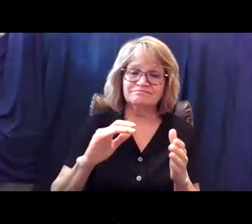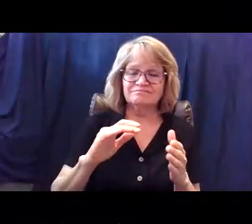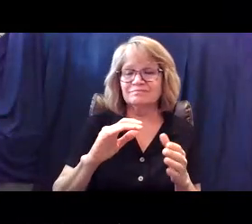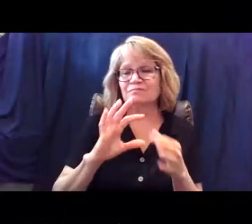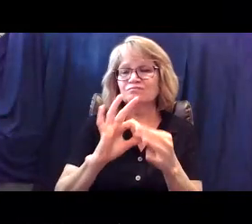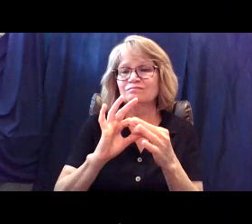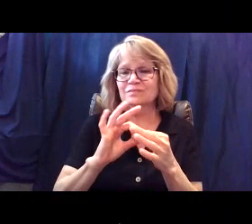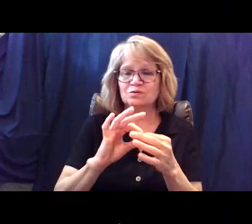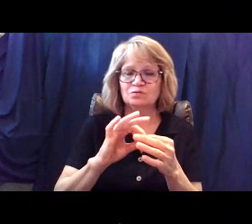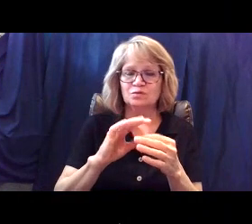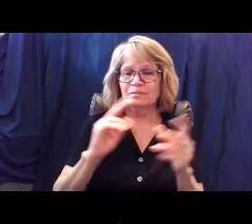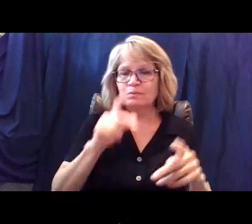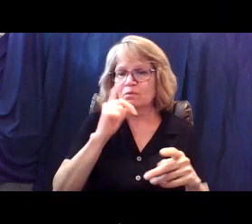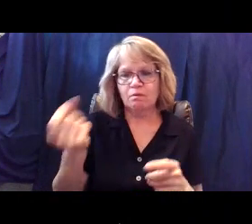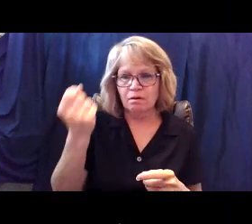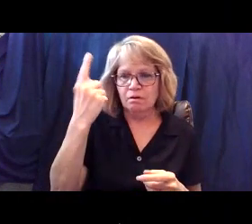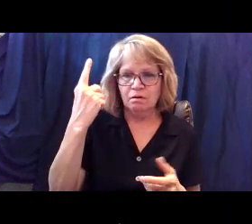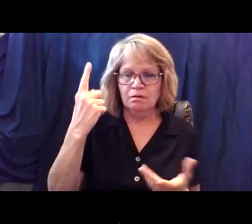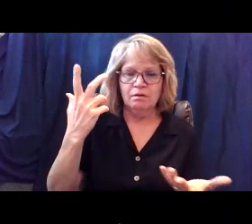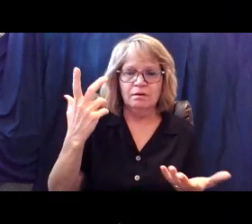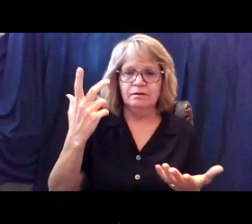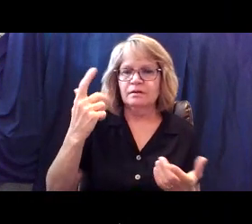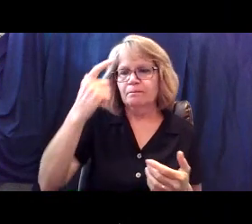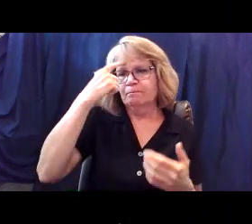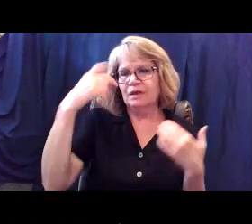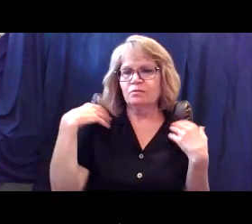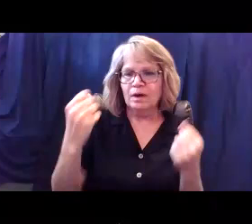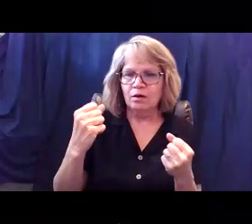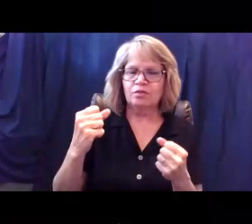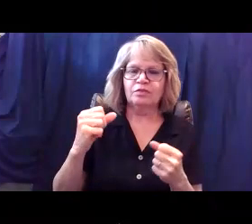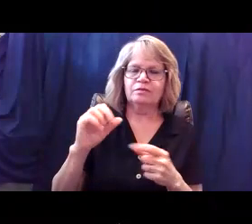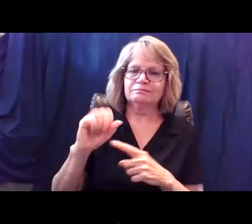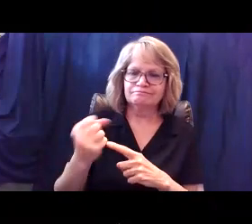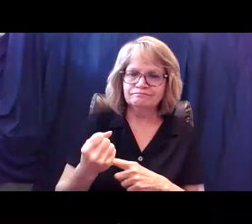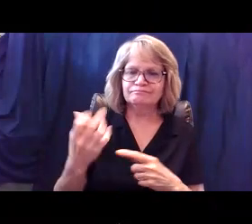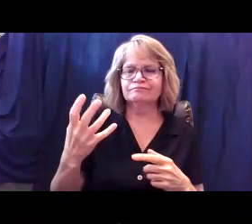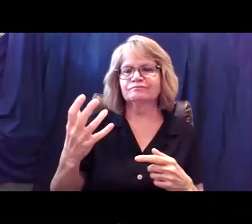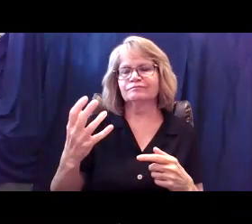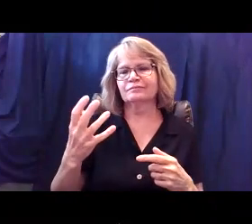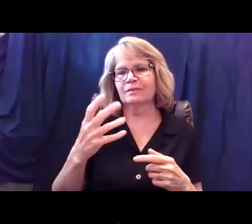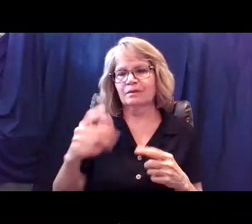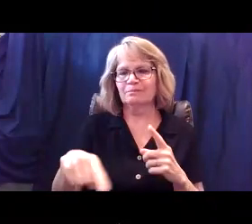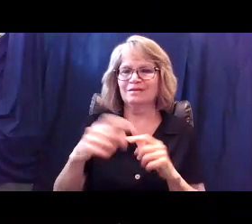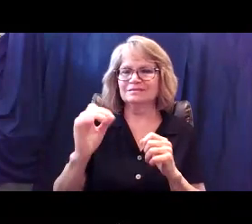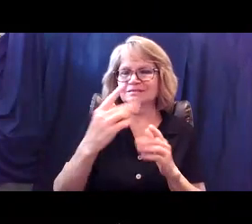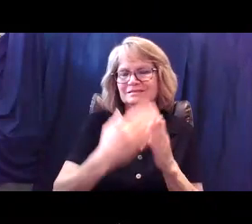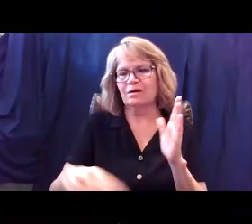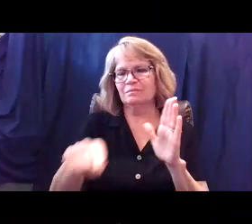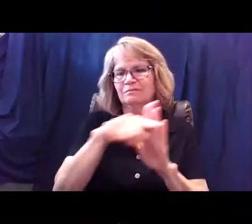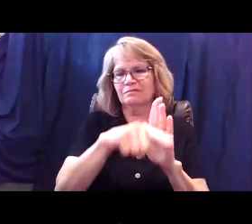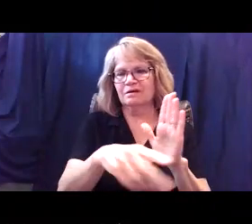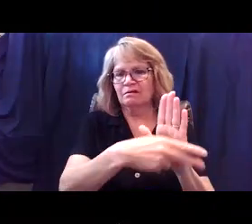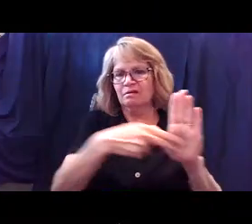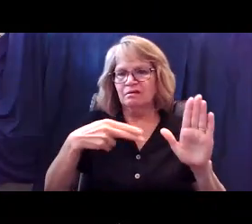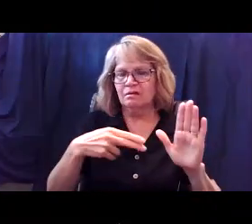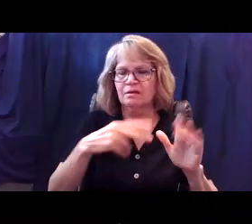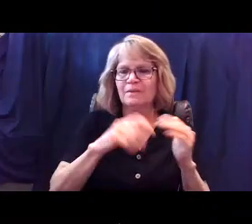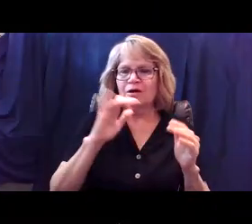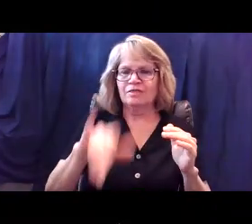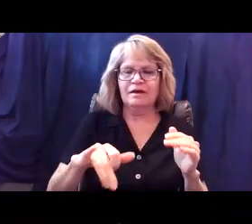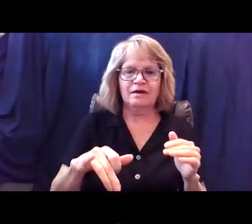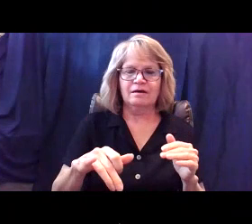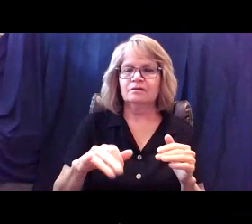understanding around mental health conditions and some stigma around that too. Assistance animals that